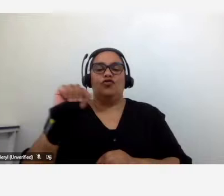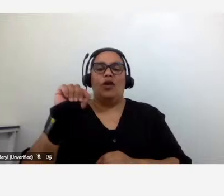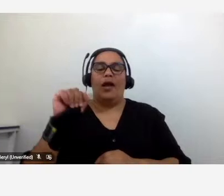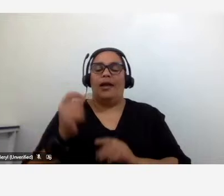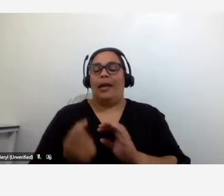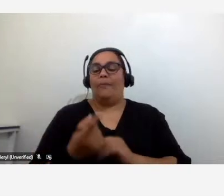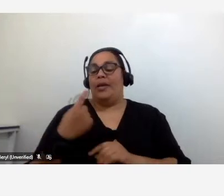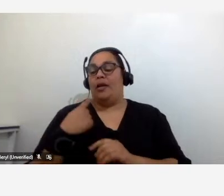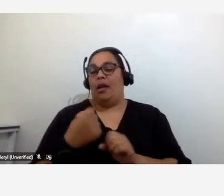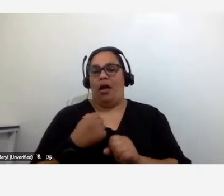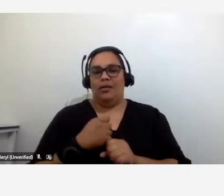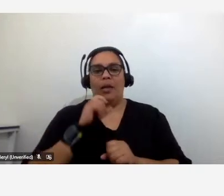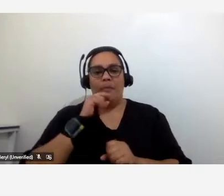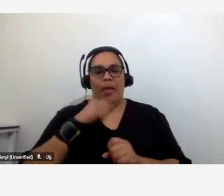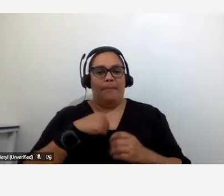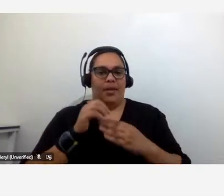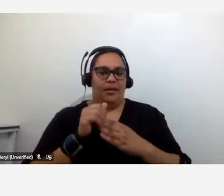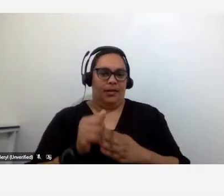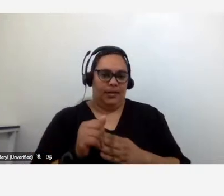I happened to lead it.